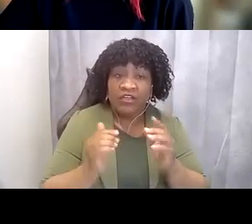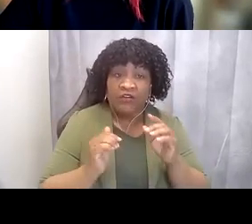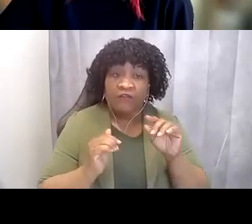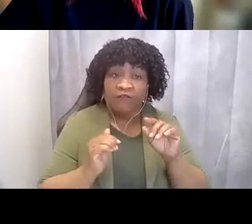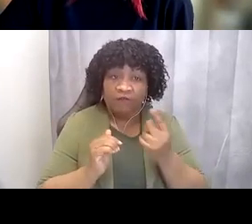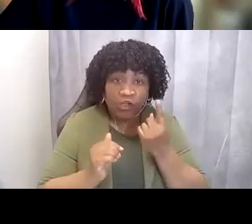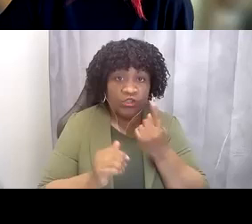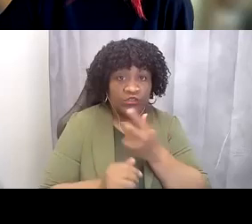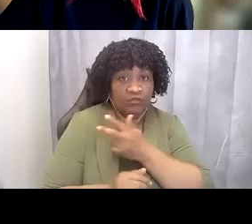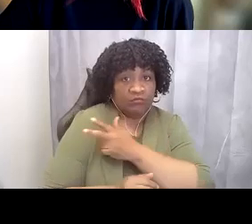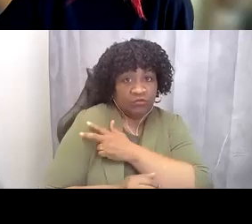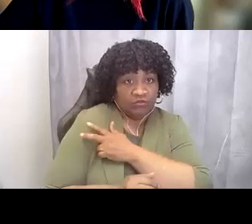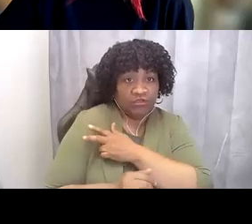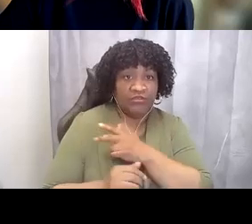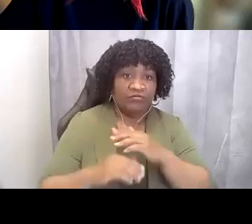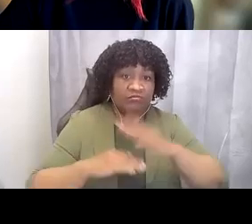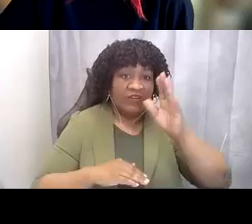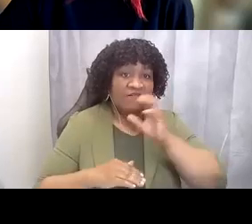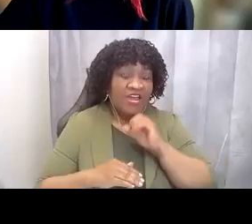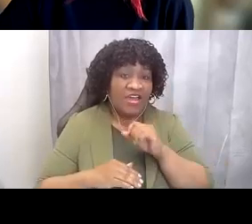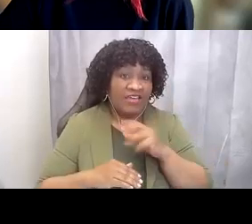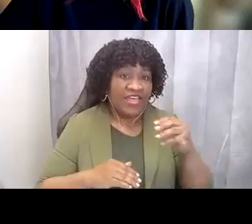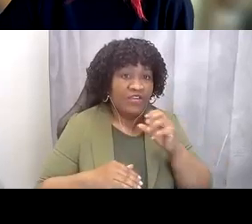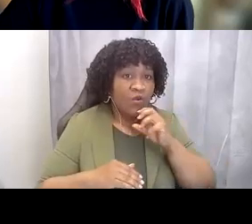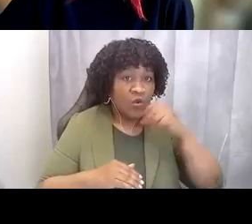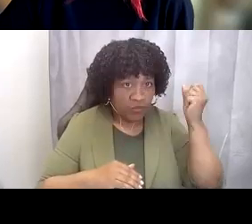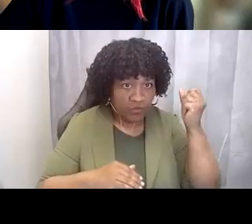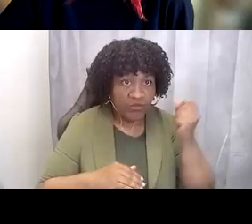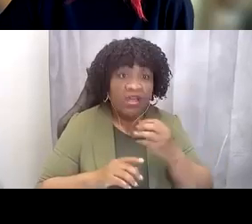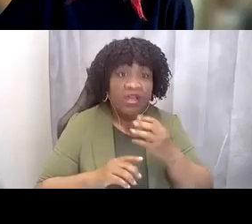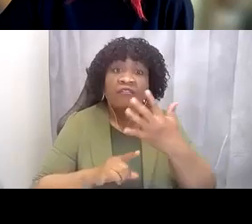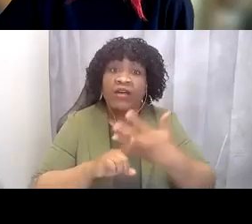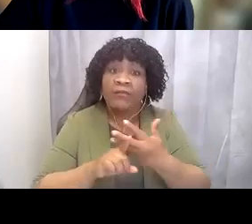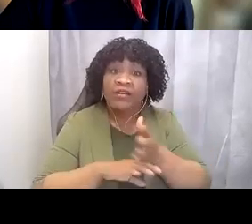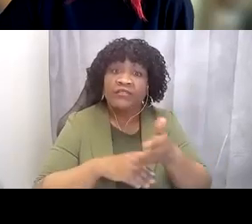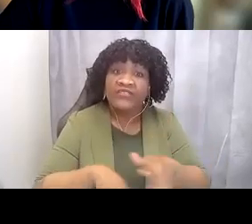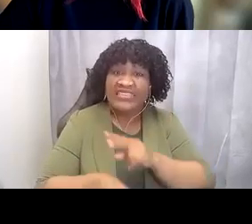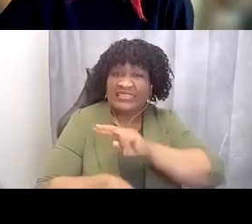booster, everyone 5 and older. 5 months after